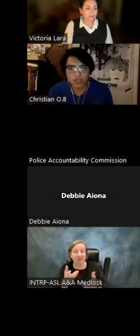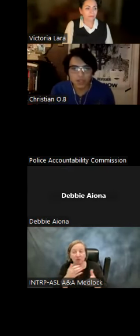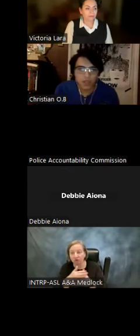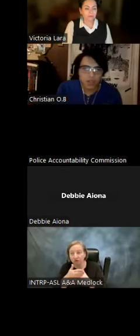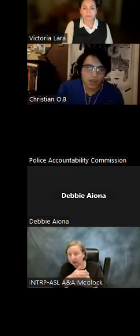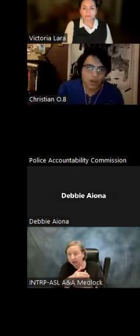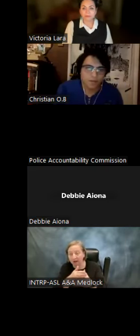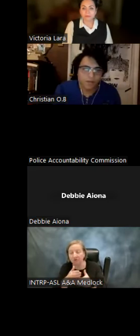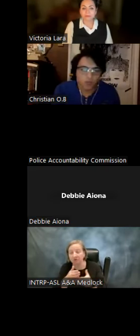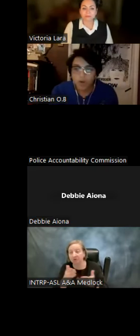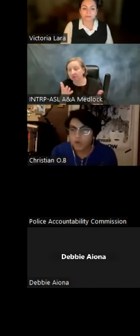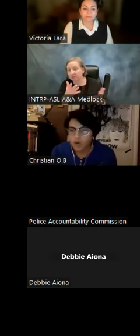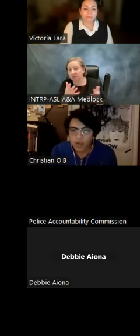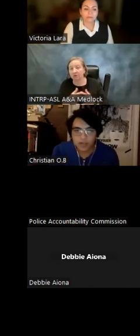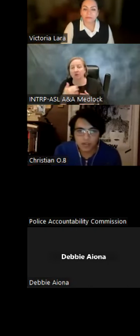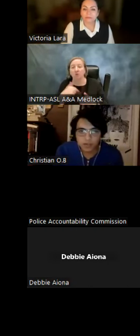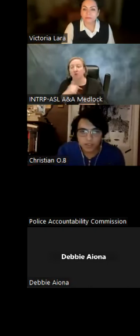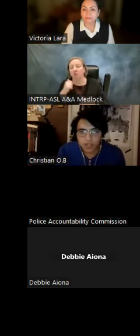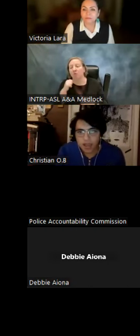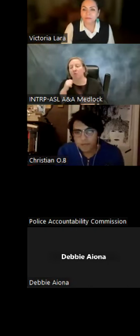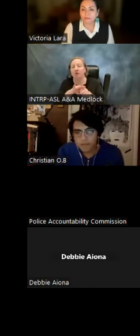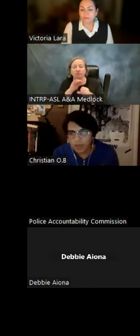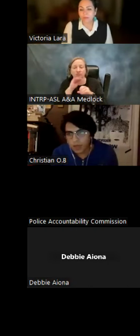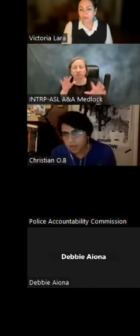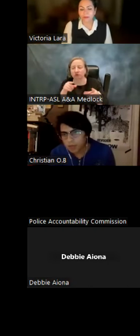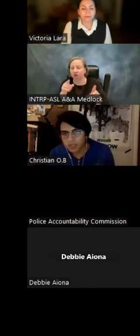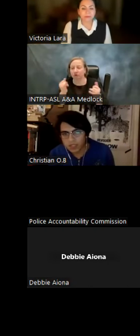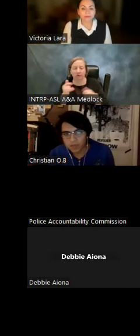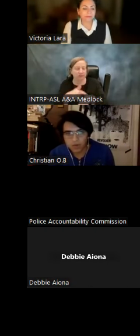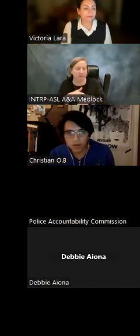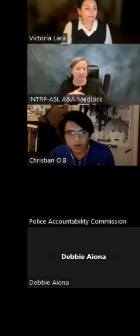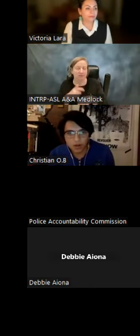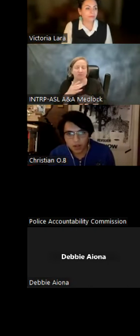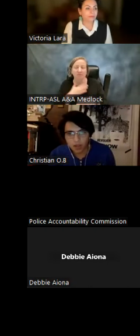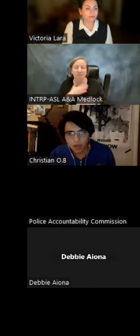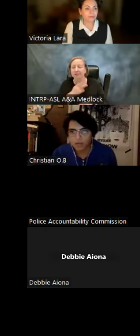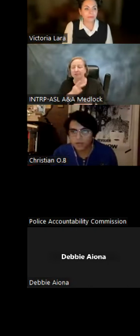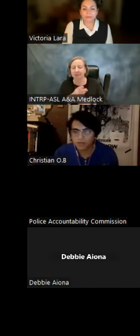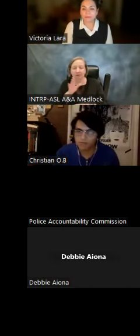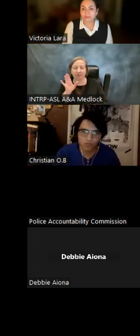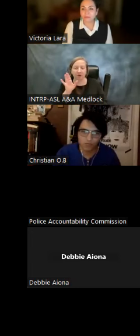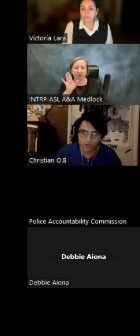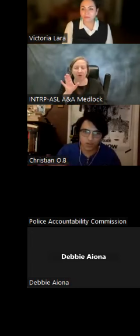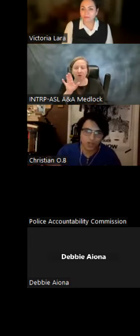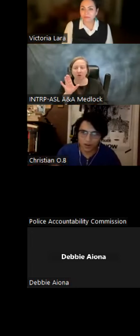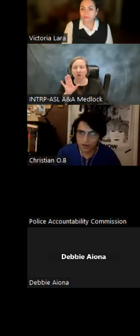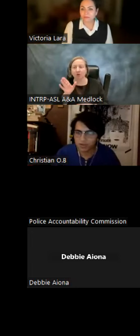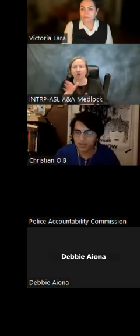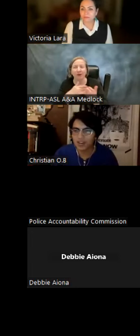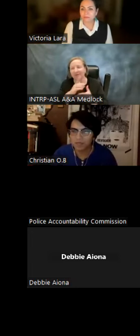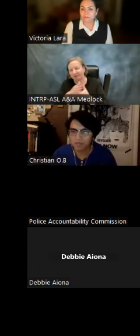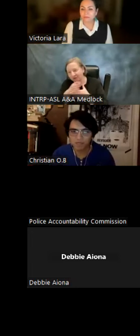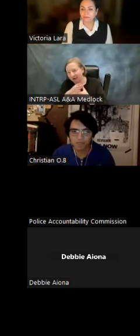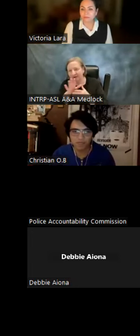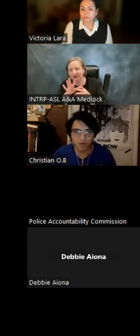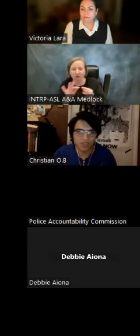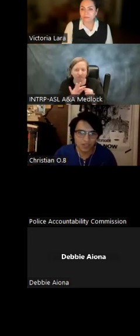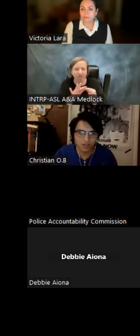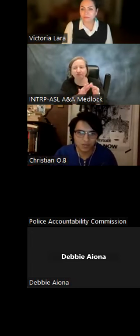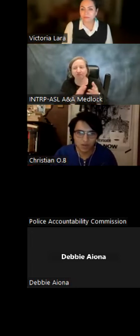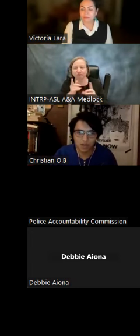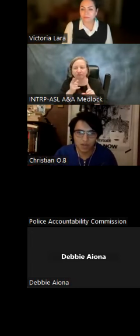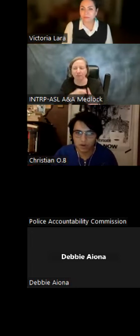articles. We won't vote on anything during this time, and please keep your whatever you're sharing or talking